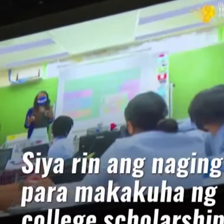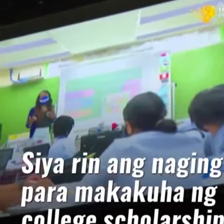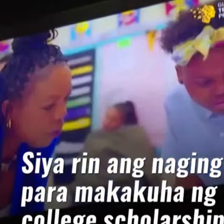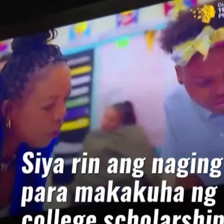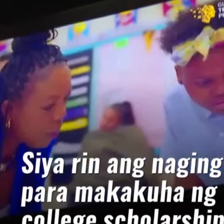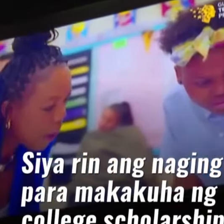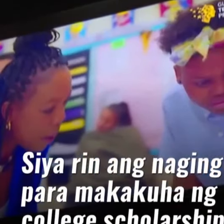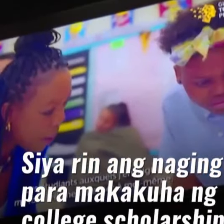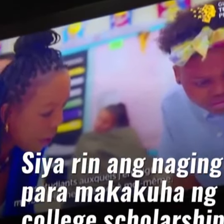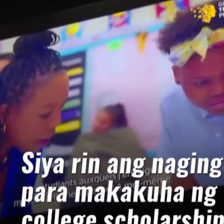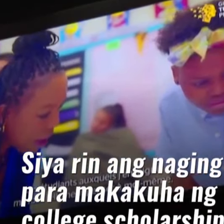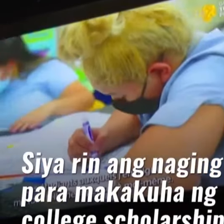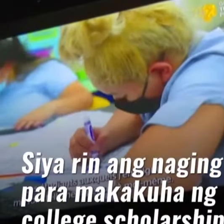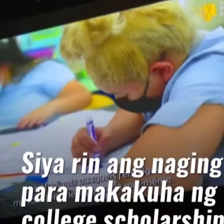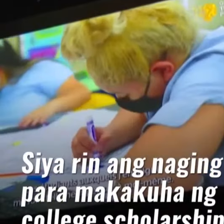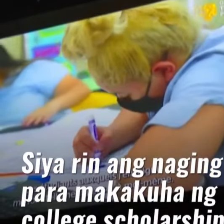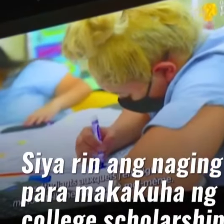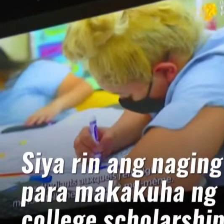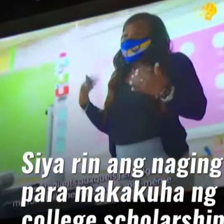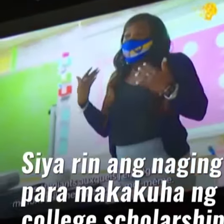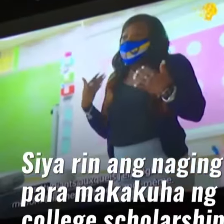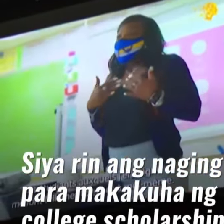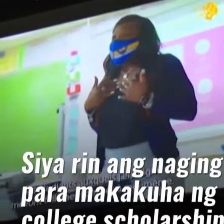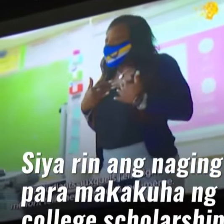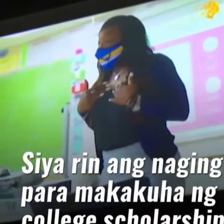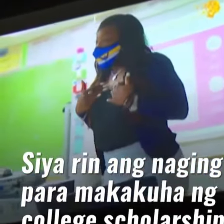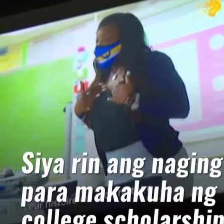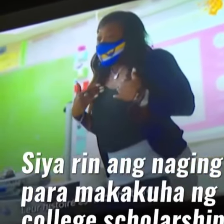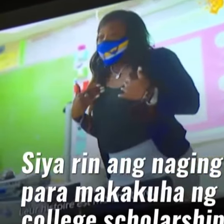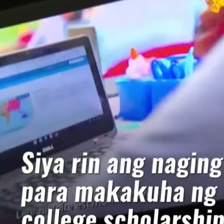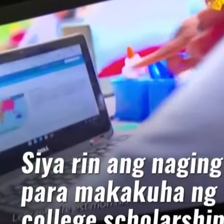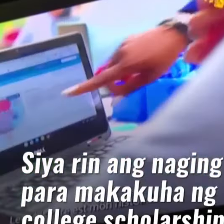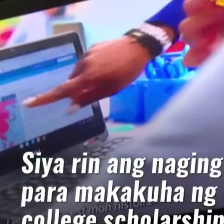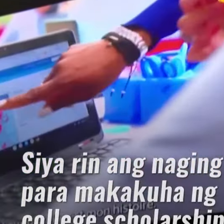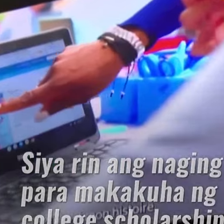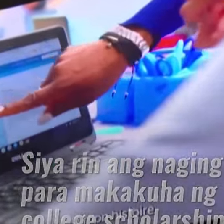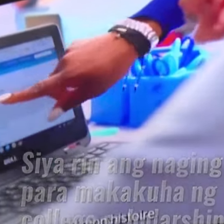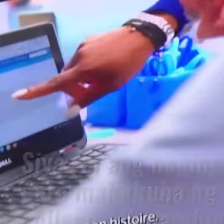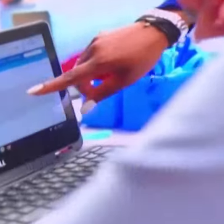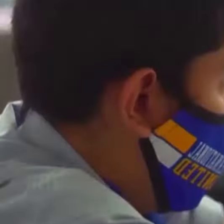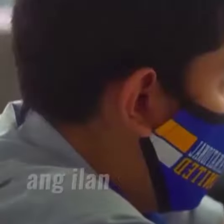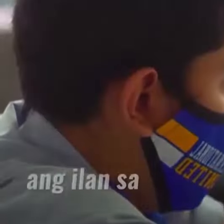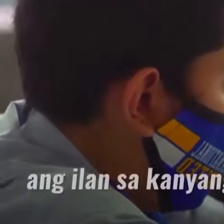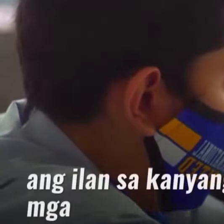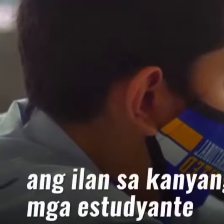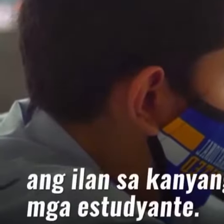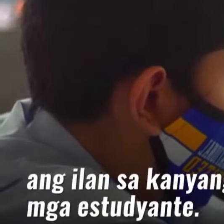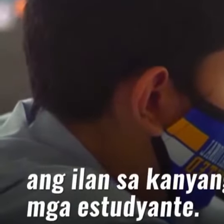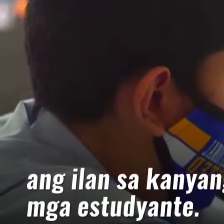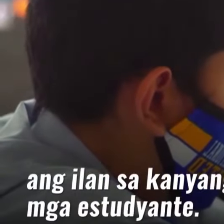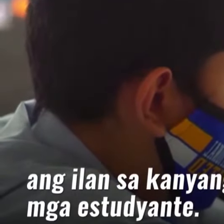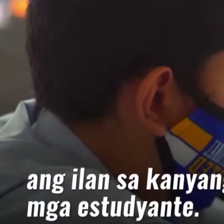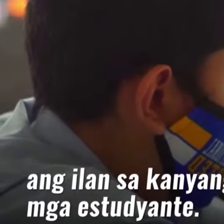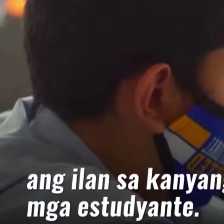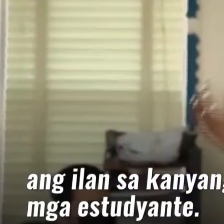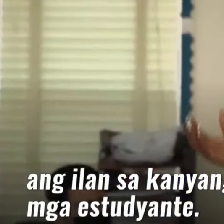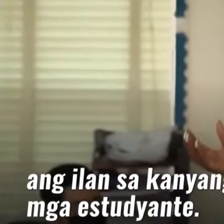be. The students I teach remind me so much of myself. Their stories are my story.